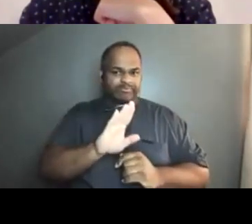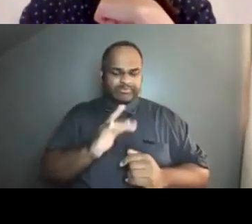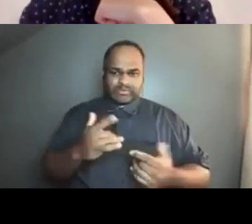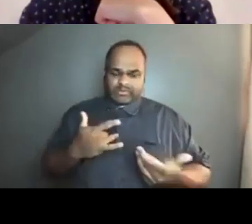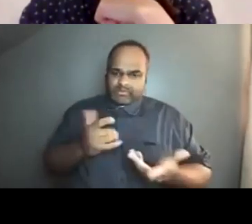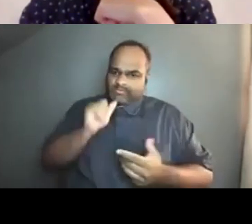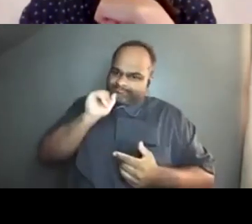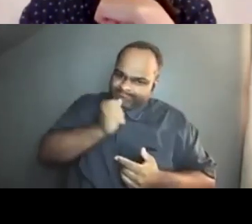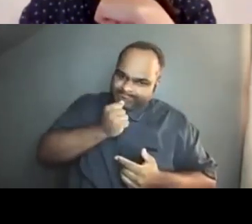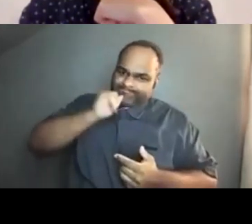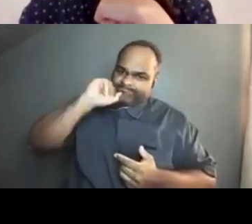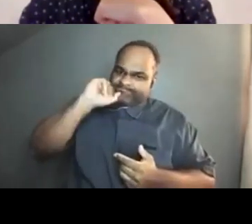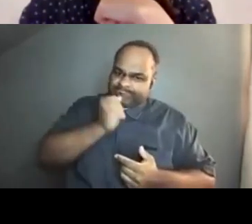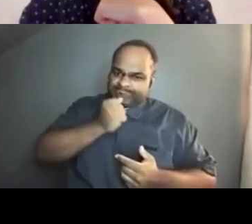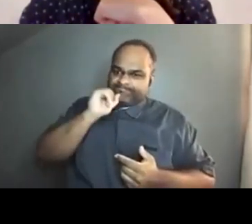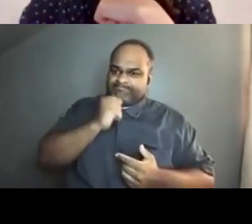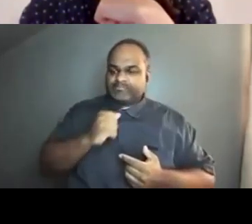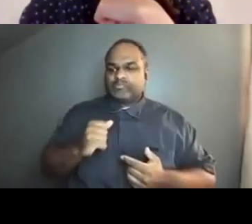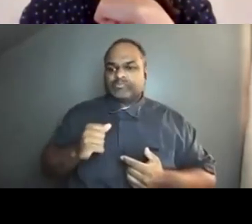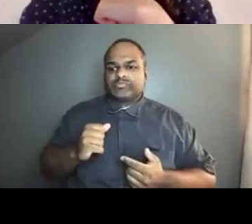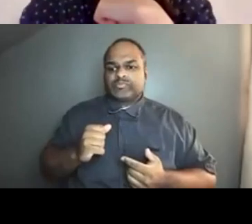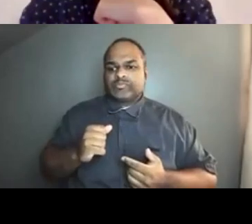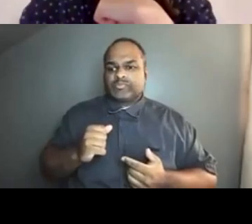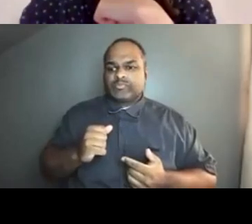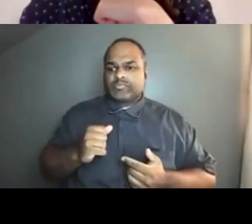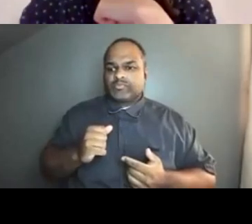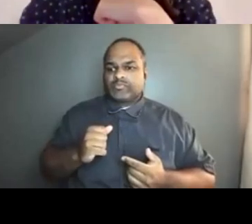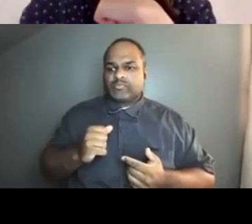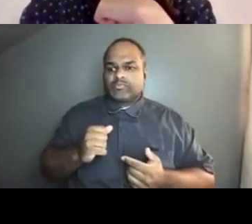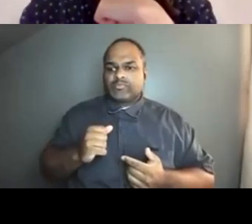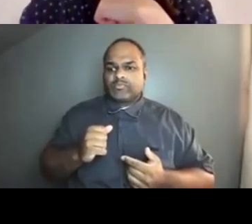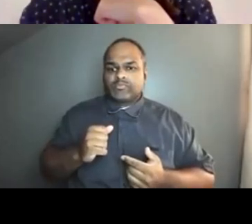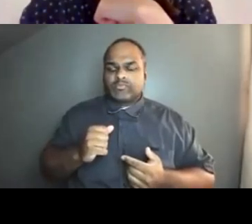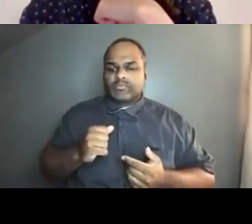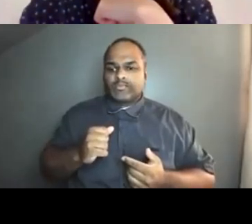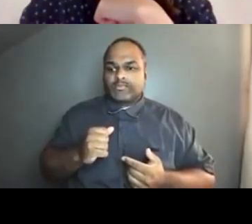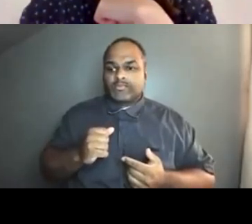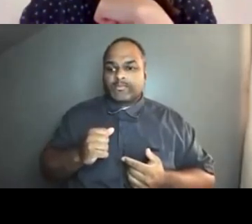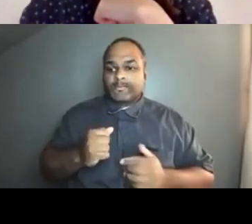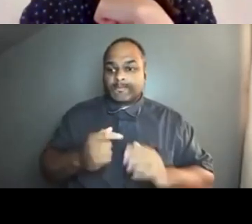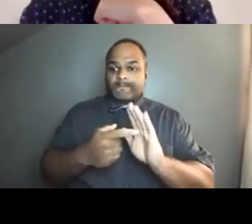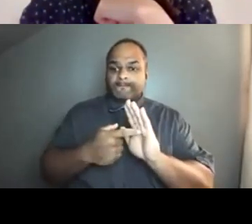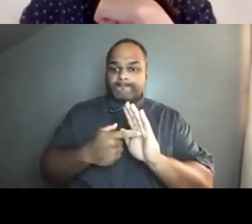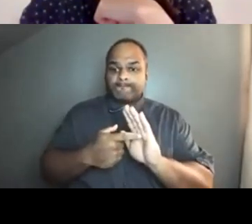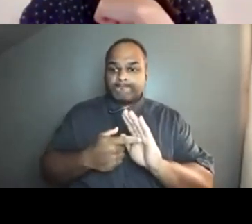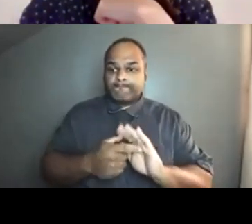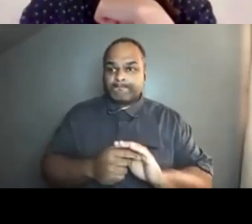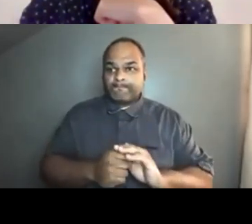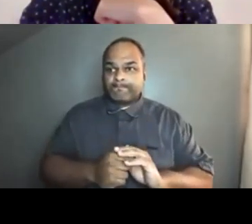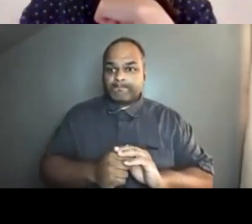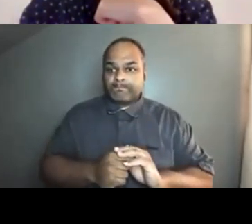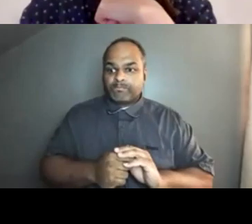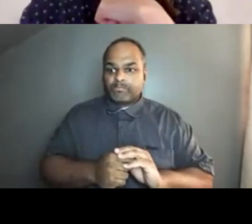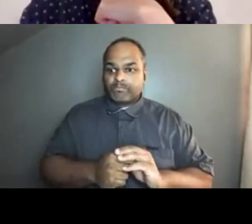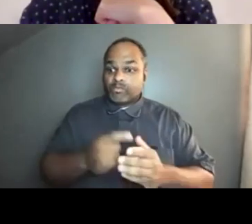as a not right project, inclusion project, for example. What